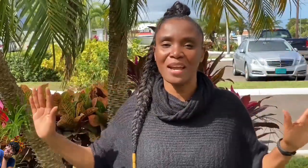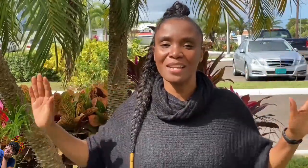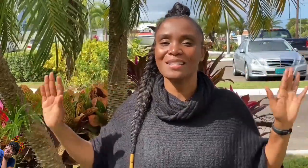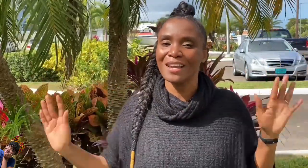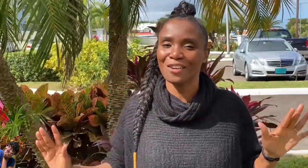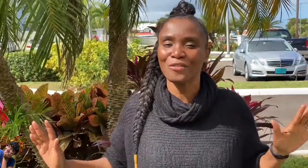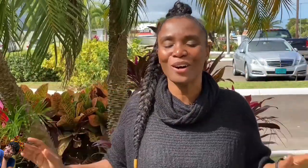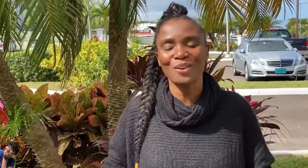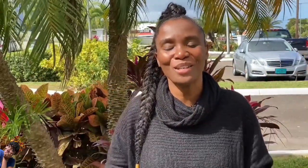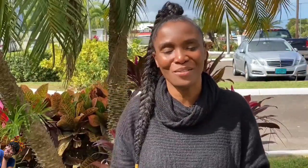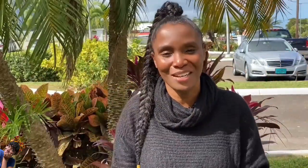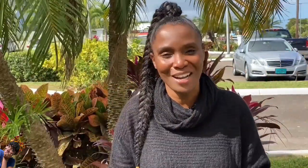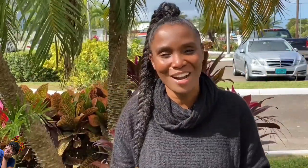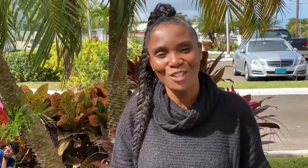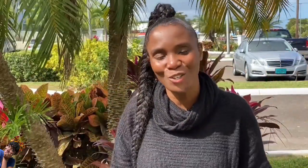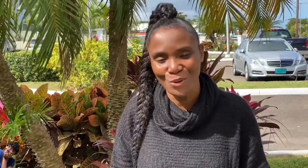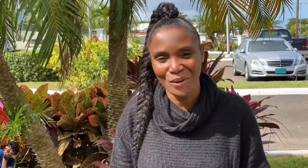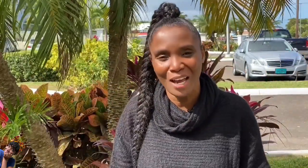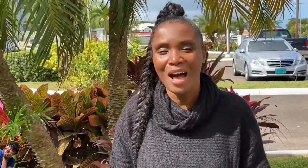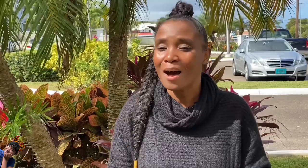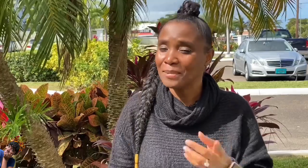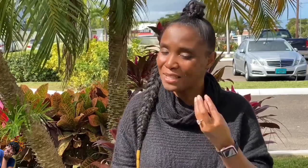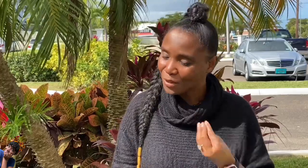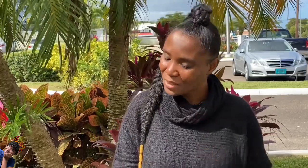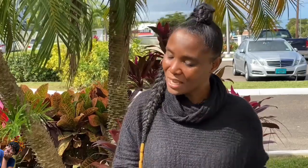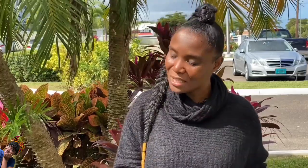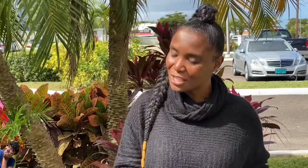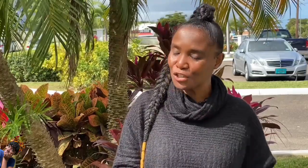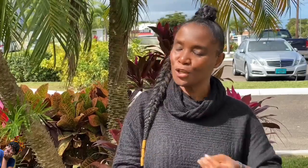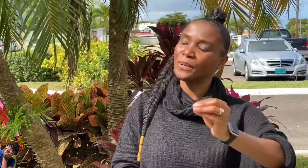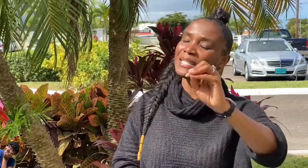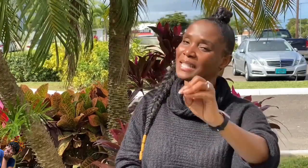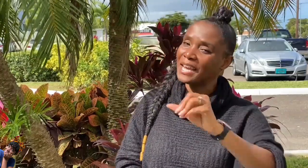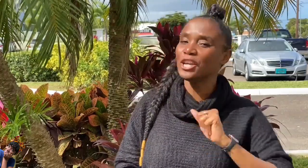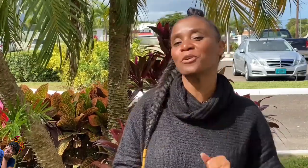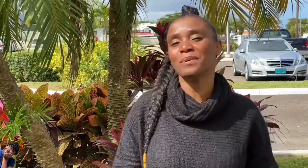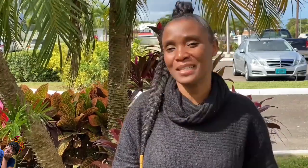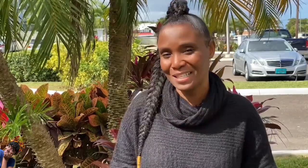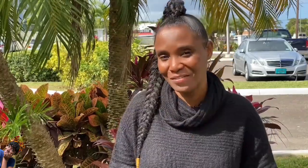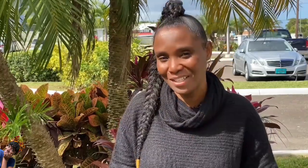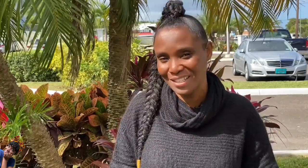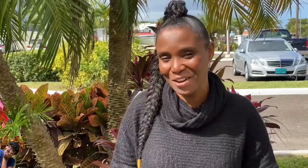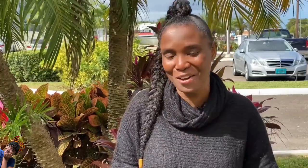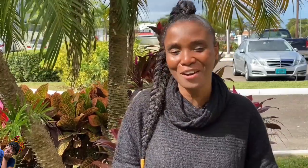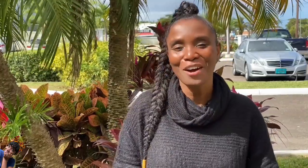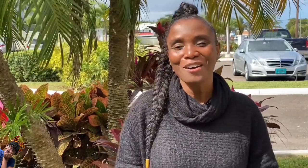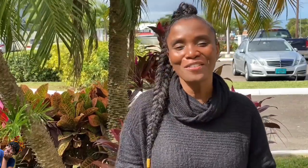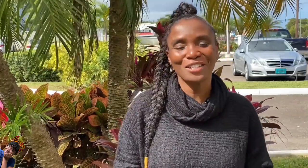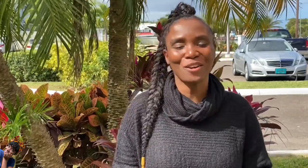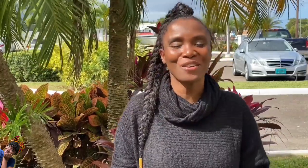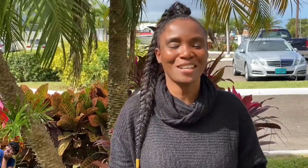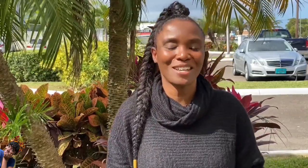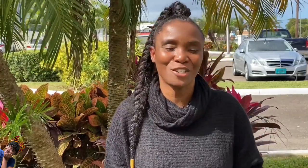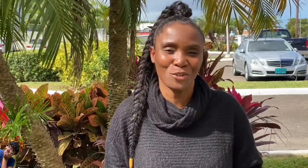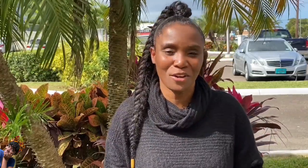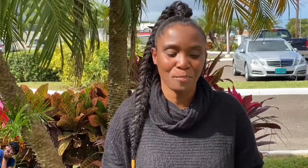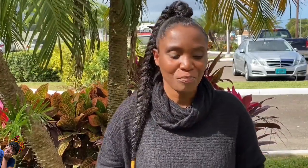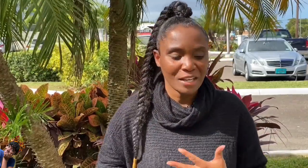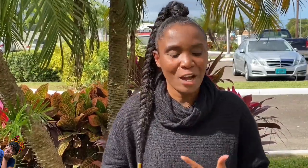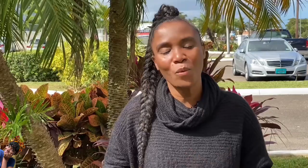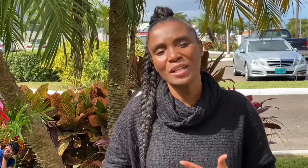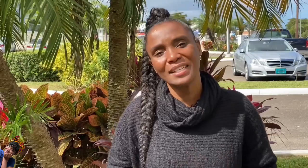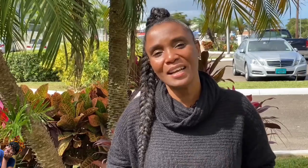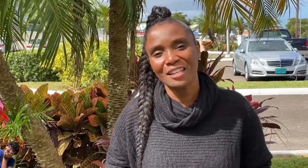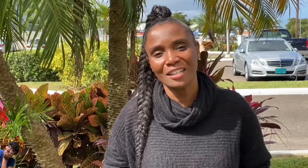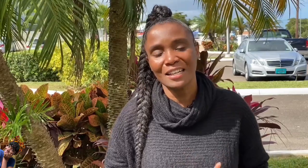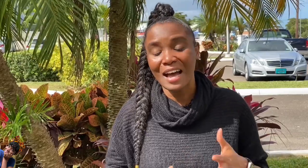other ways. Thank you for always reading our story. I'm going to stick with English. So it's thank you, Princess Davincia, for sharing with us our story.